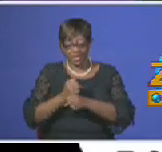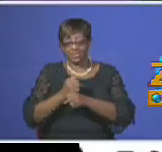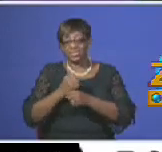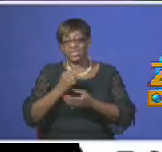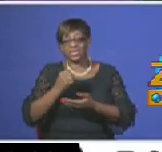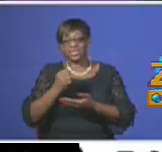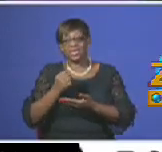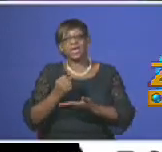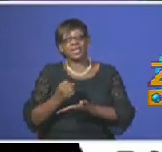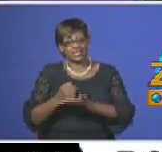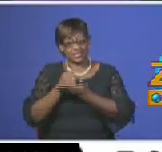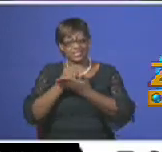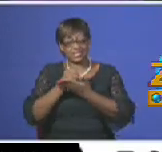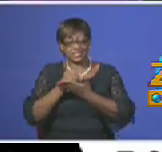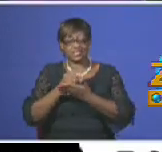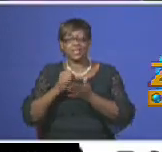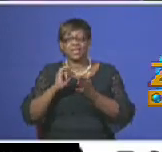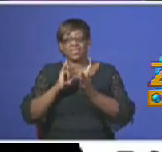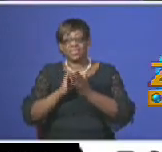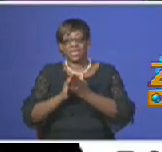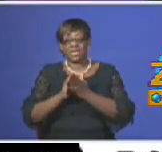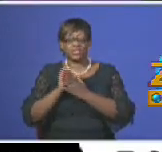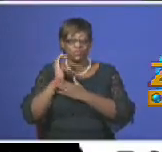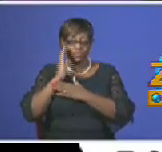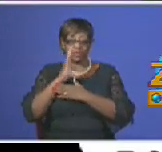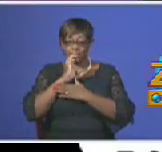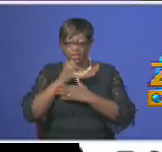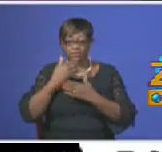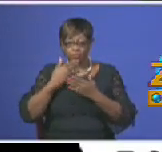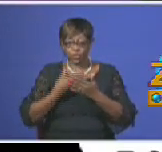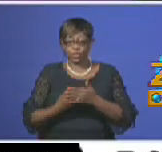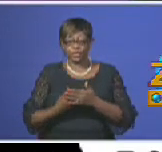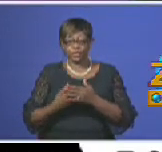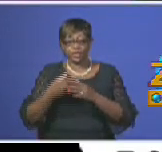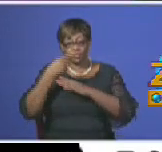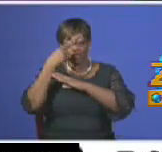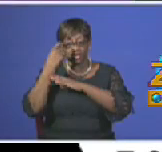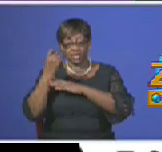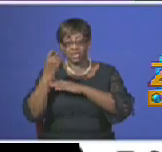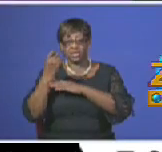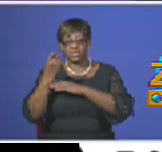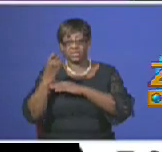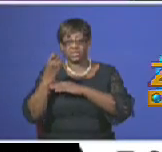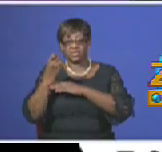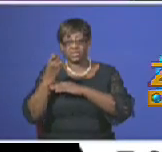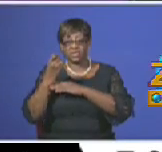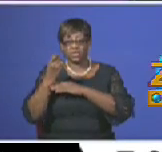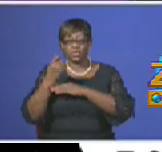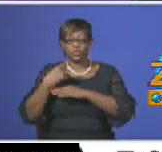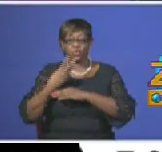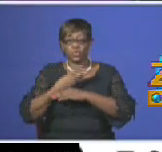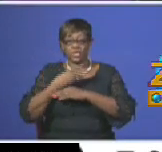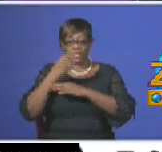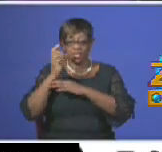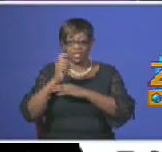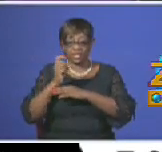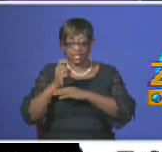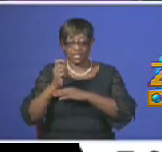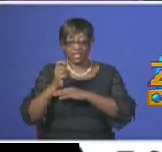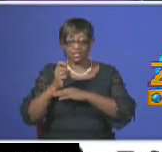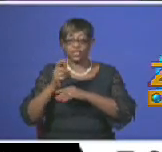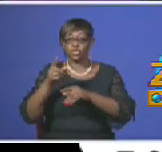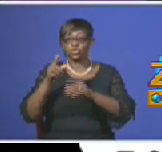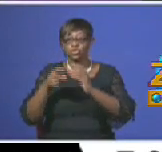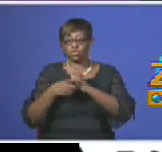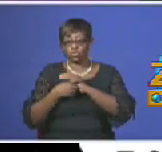largely unavailable to countries such as the Bahamas because of perceived wealth that is measured by inadequate and improper